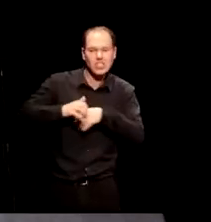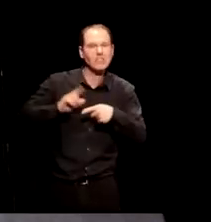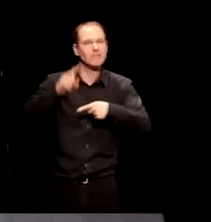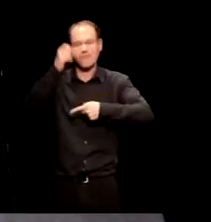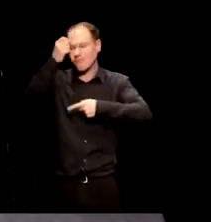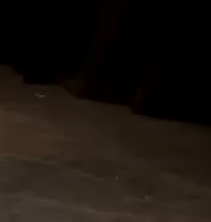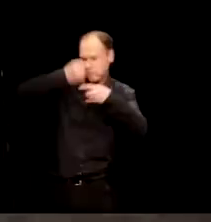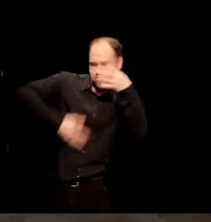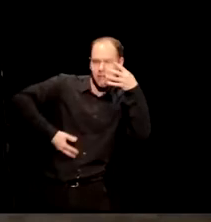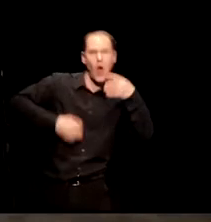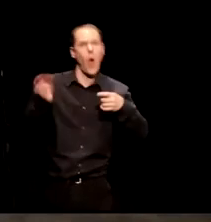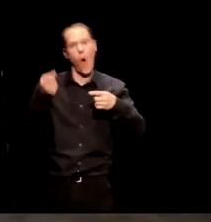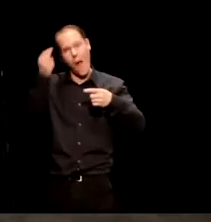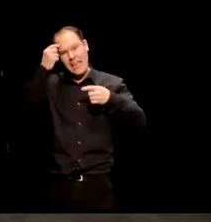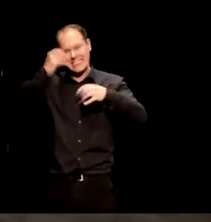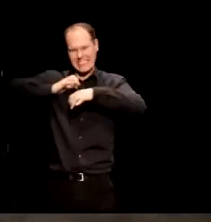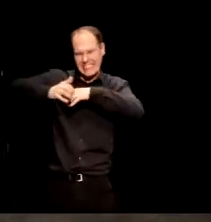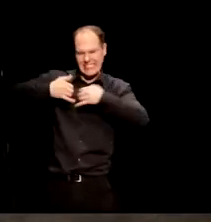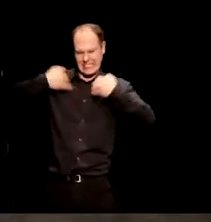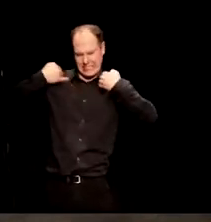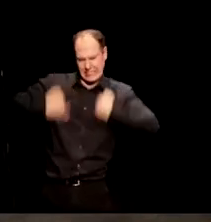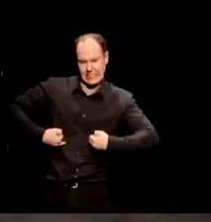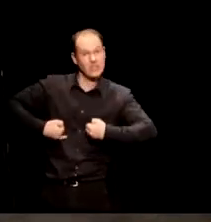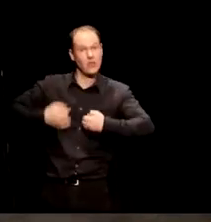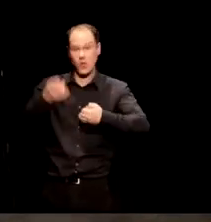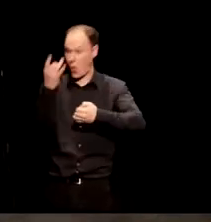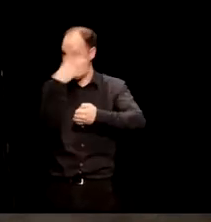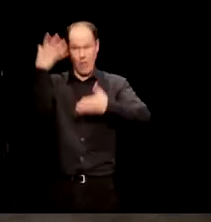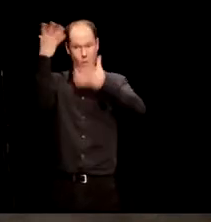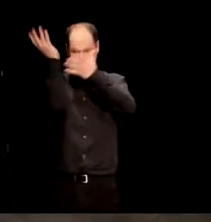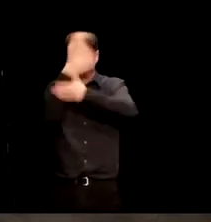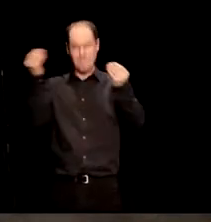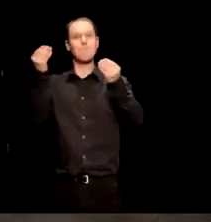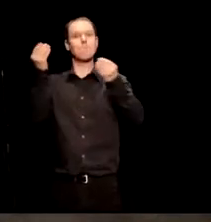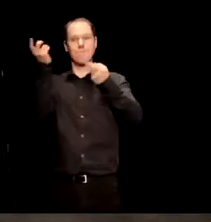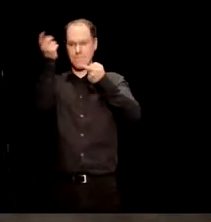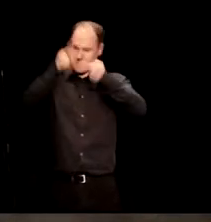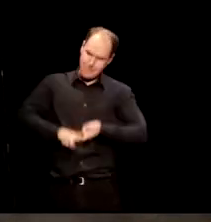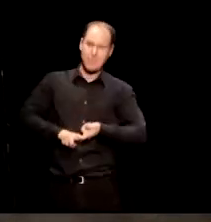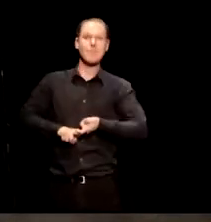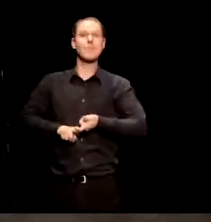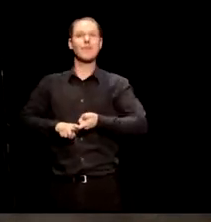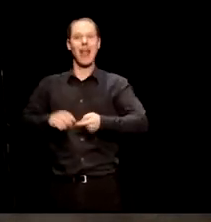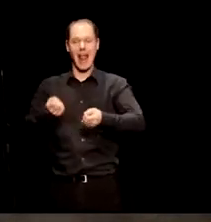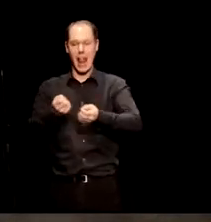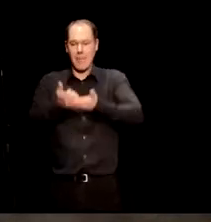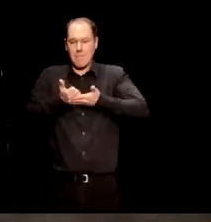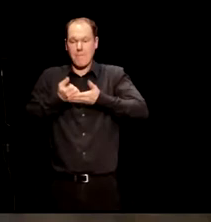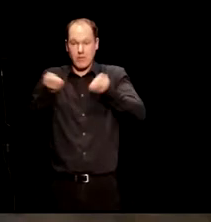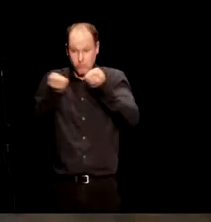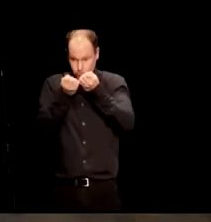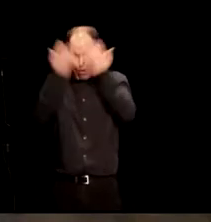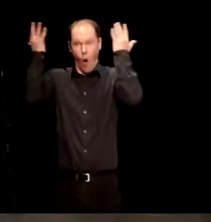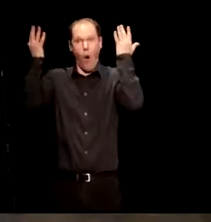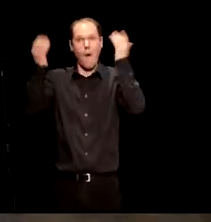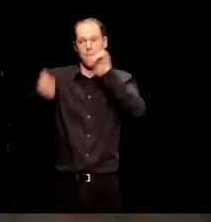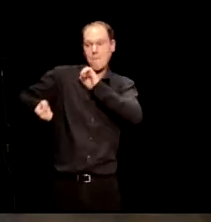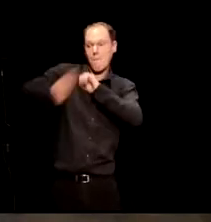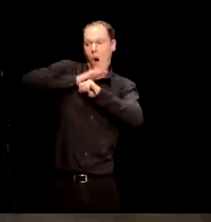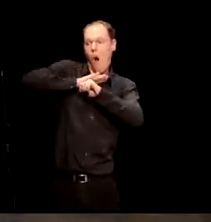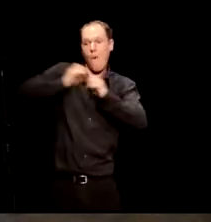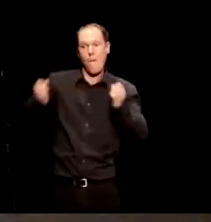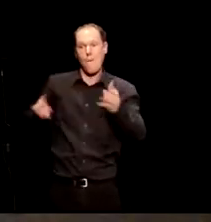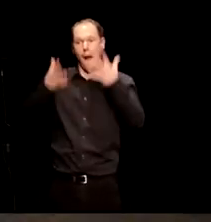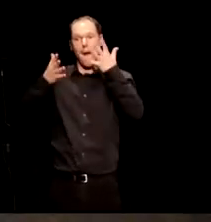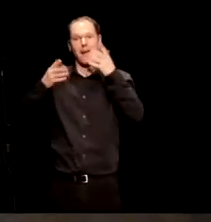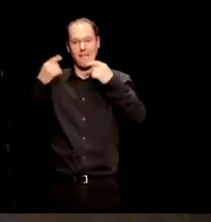and all scalp diseases at once and forever. It makes hair grow on bald head babies. It makes curly